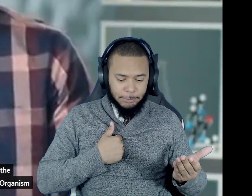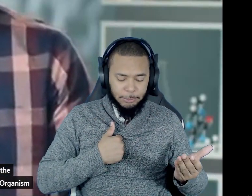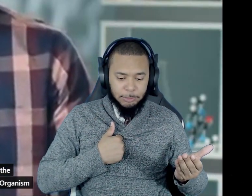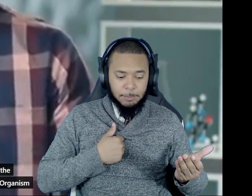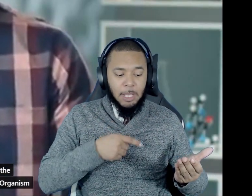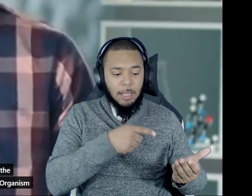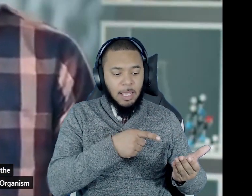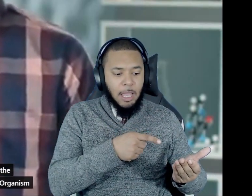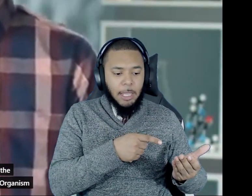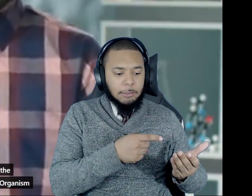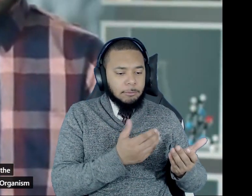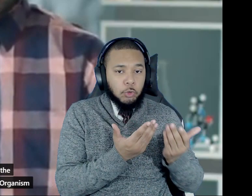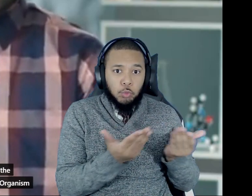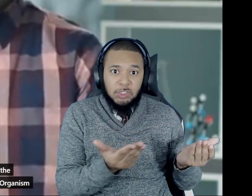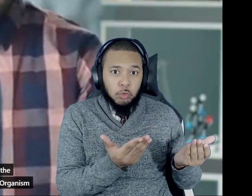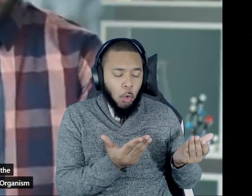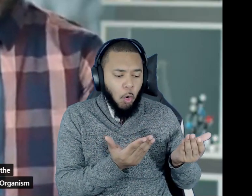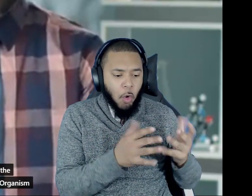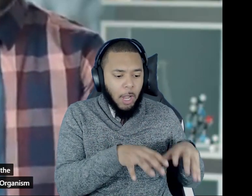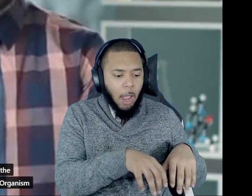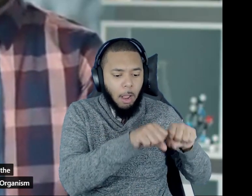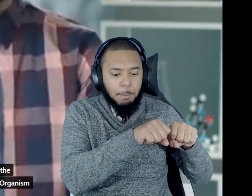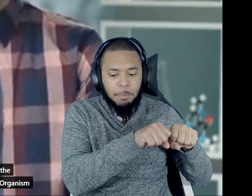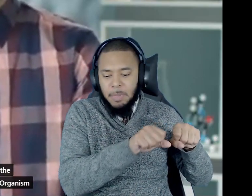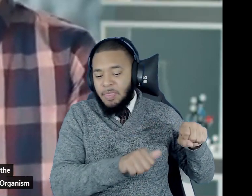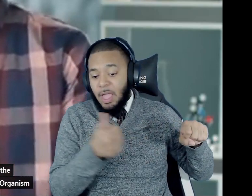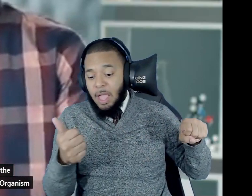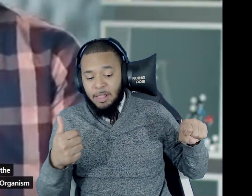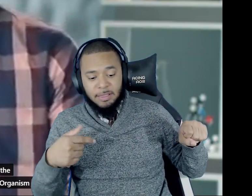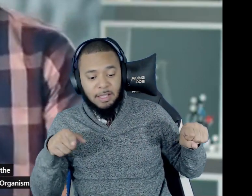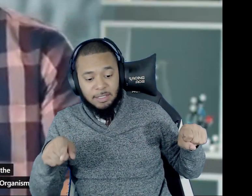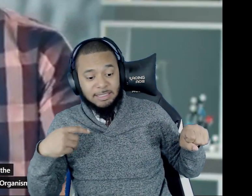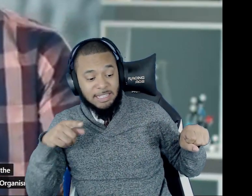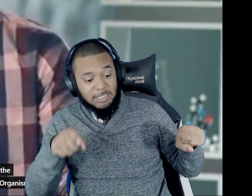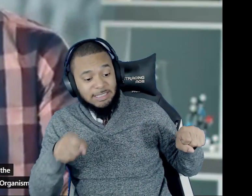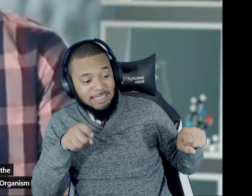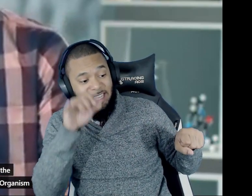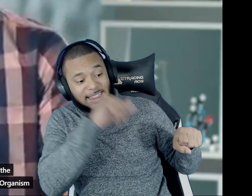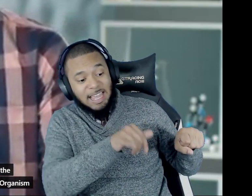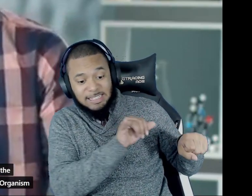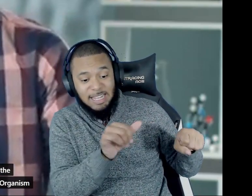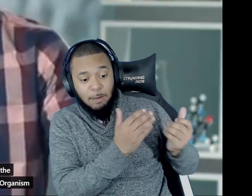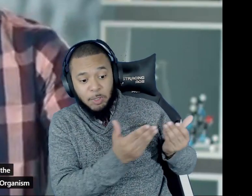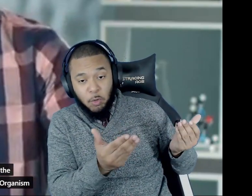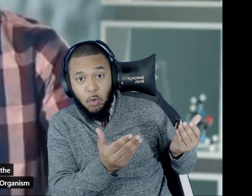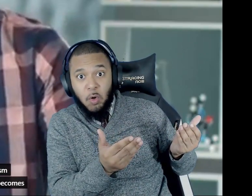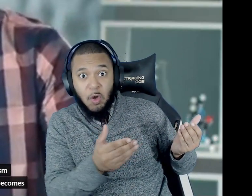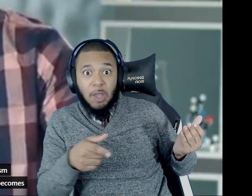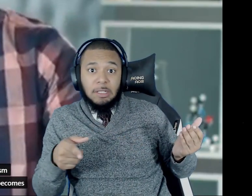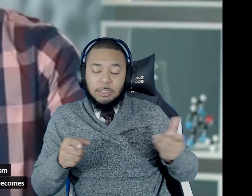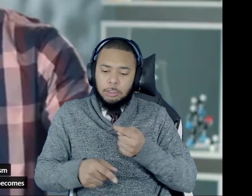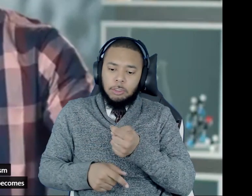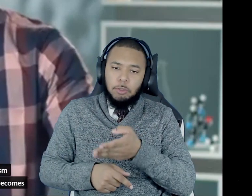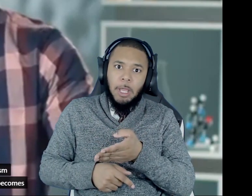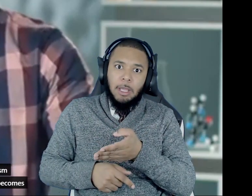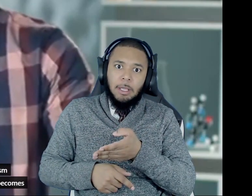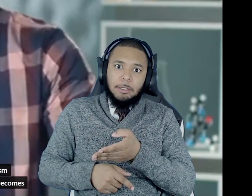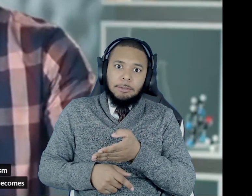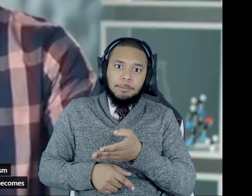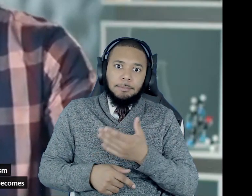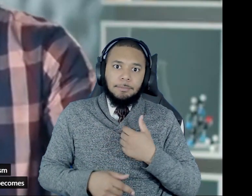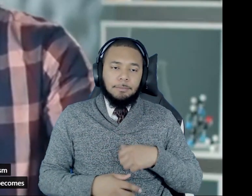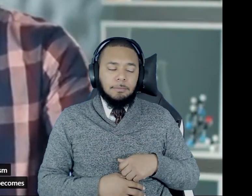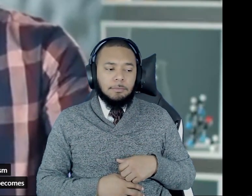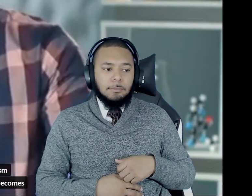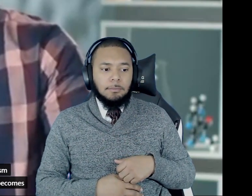organism needs, then that's taking away the resource from one organism, right? Organism A needs a